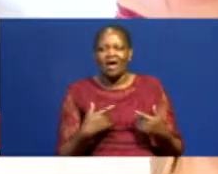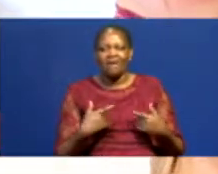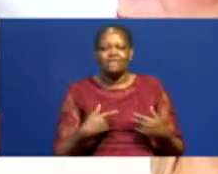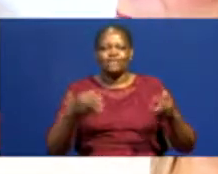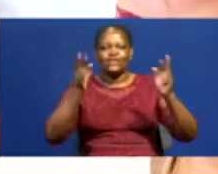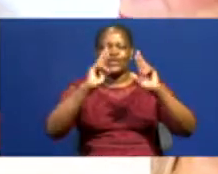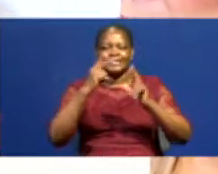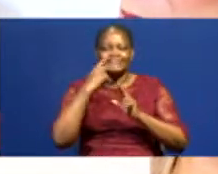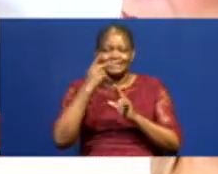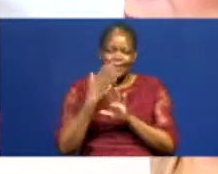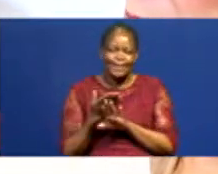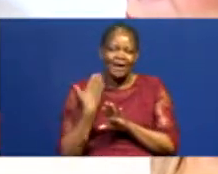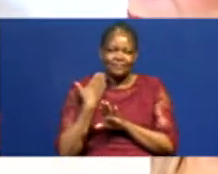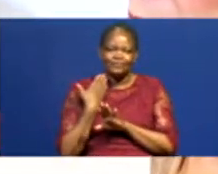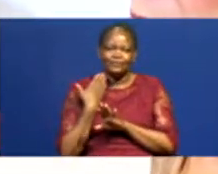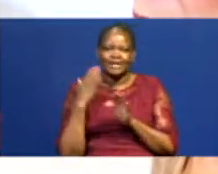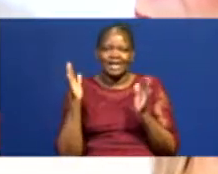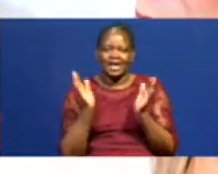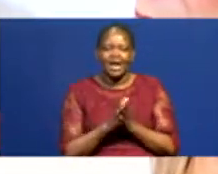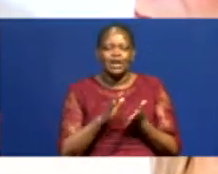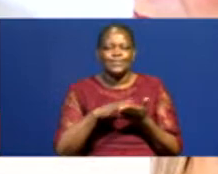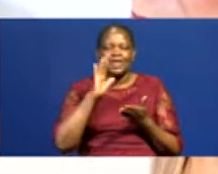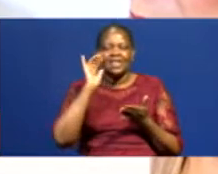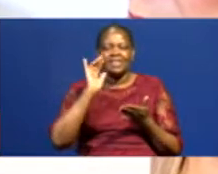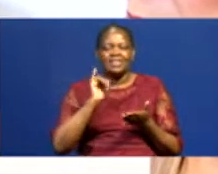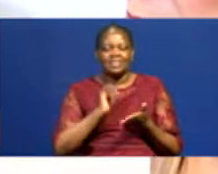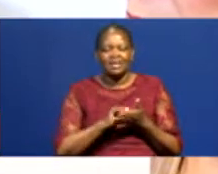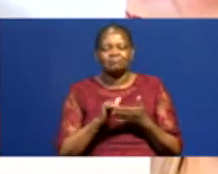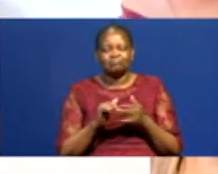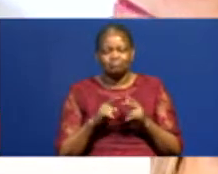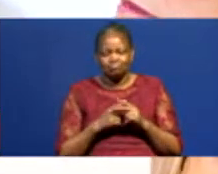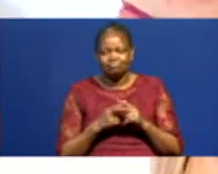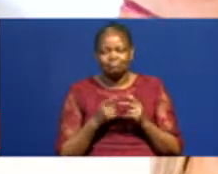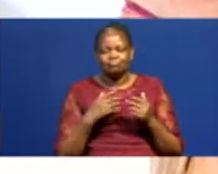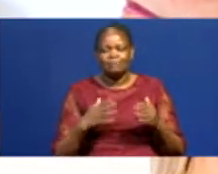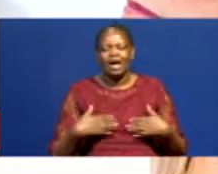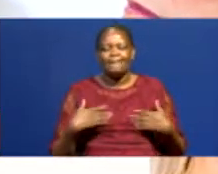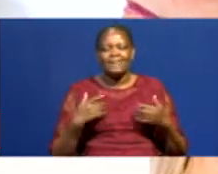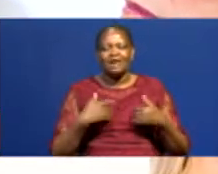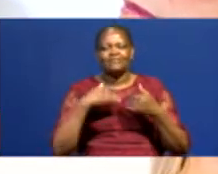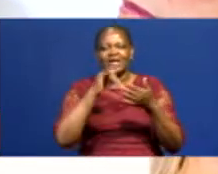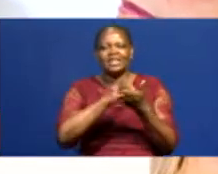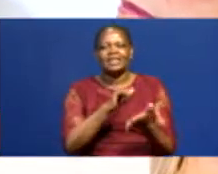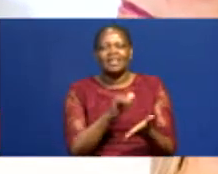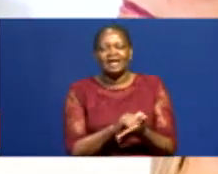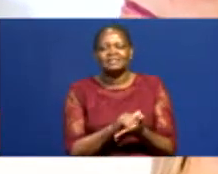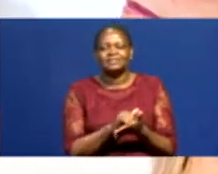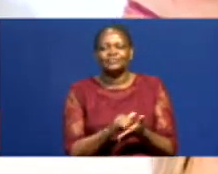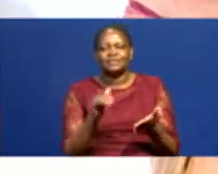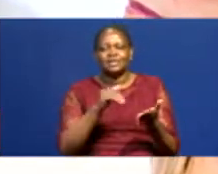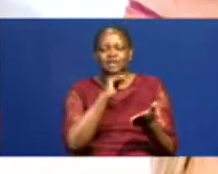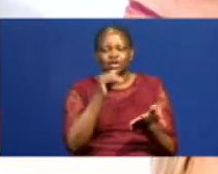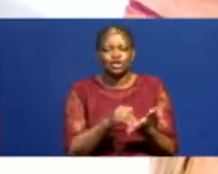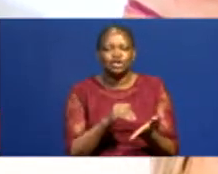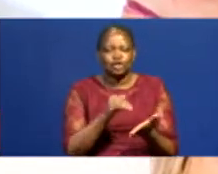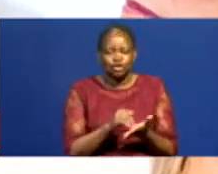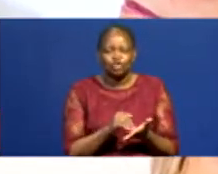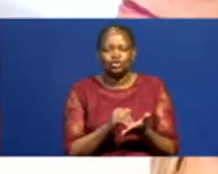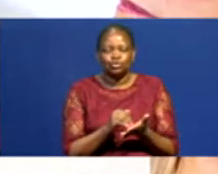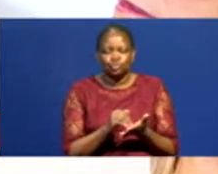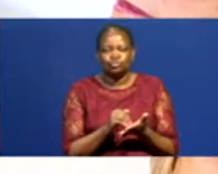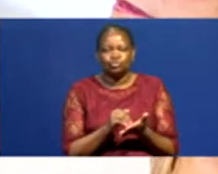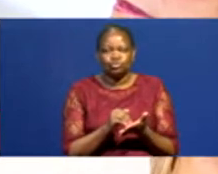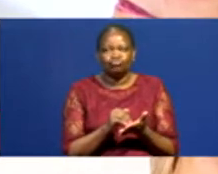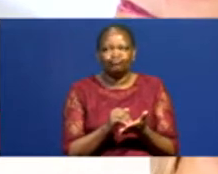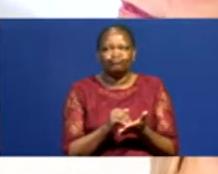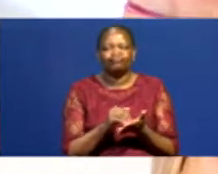already seen in the past and more that we are rolling. We are happy that the central liquidity facility is now